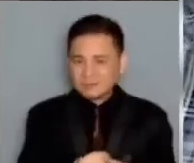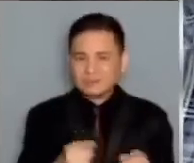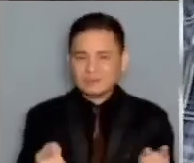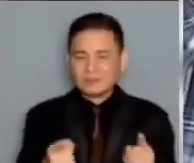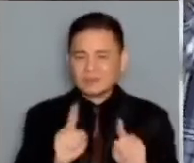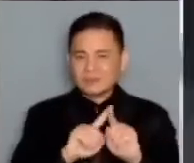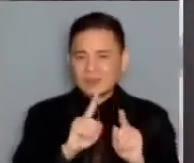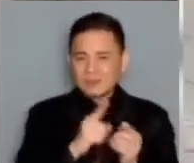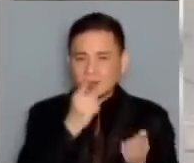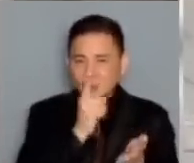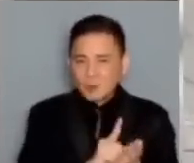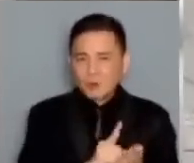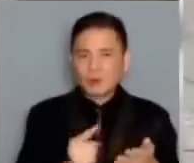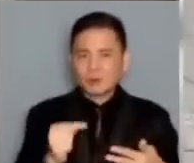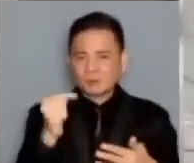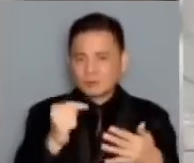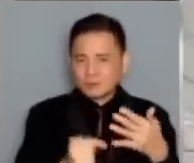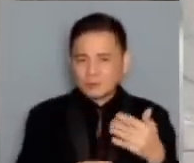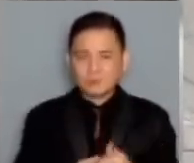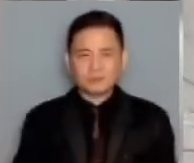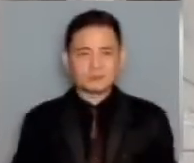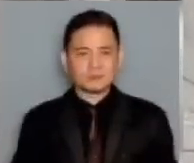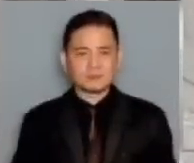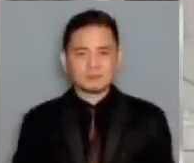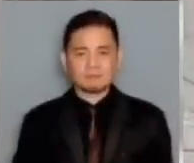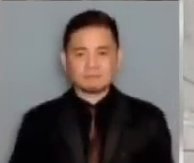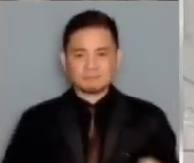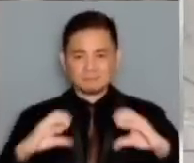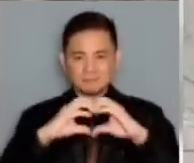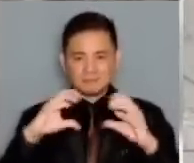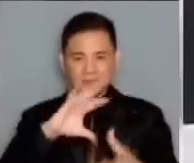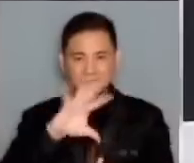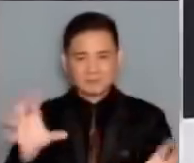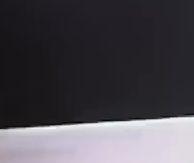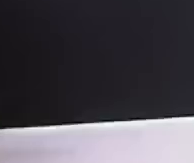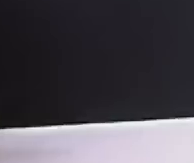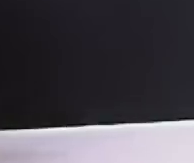vehicle owners po. Para sa GMA Integrated News, Dano Tingkungko, Nakatutok, 24 Horas.